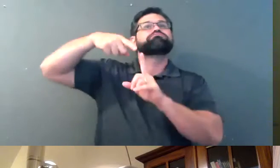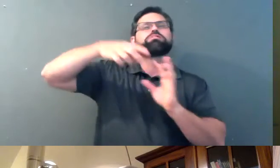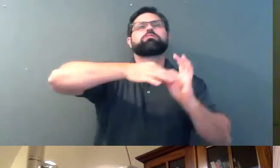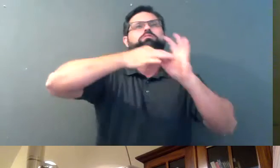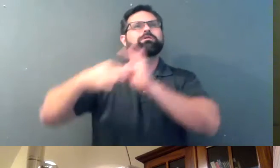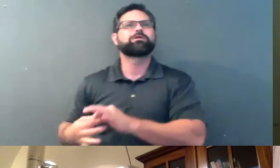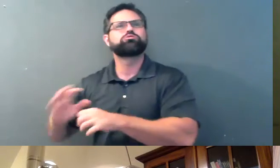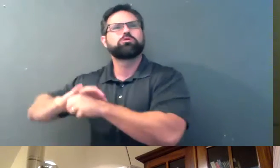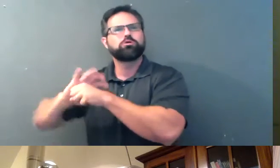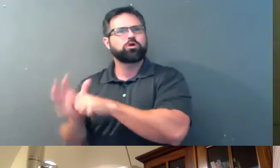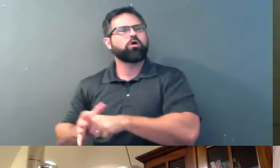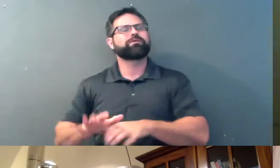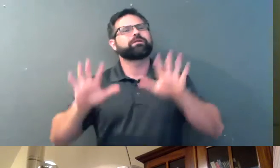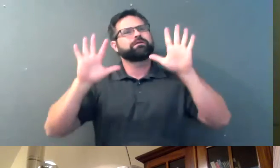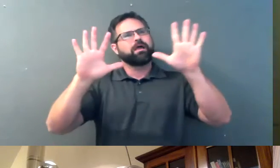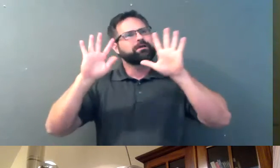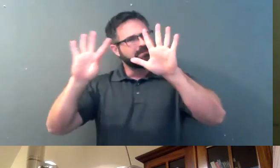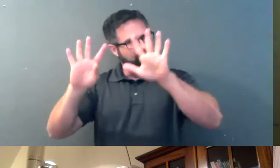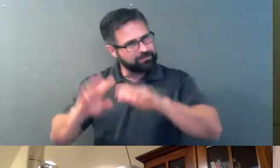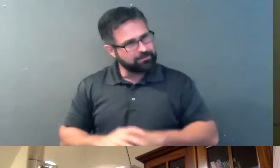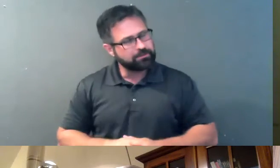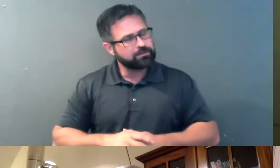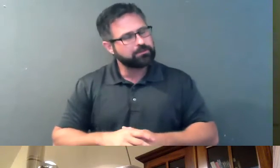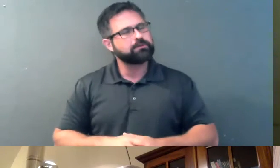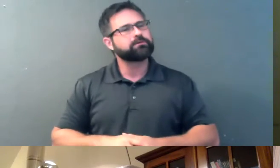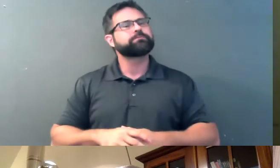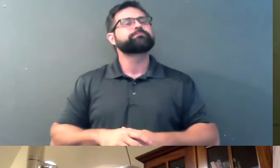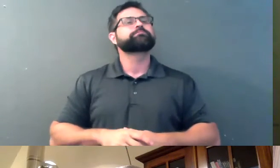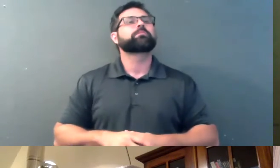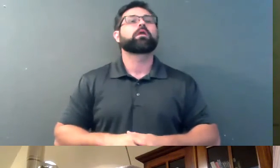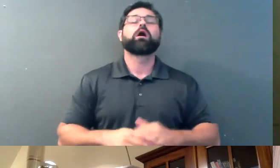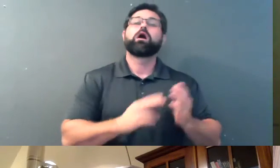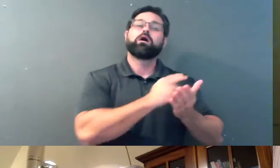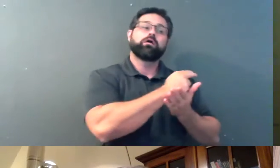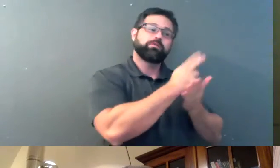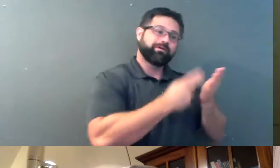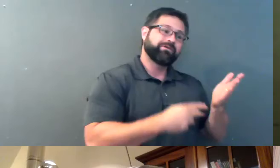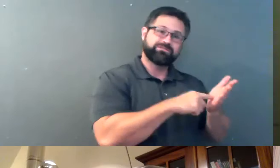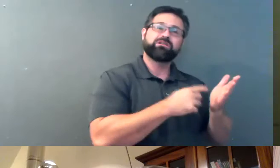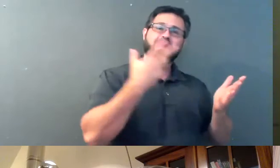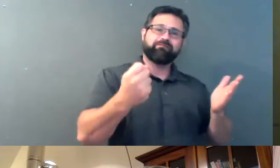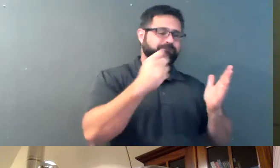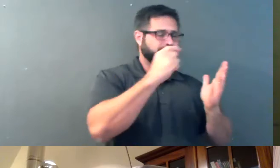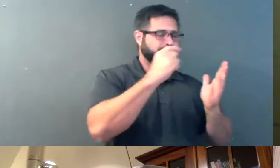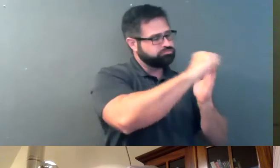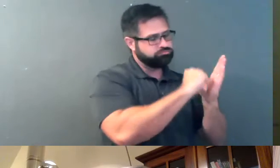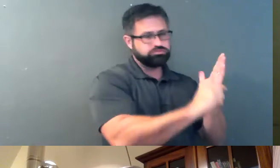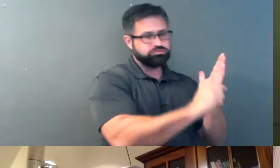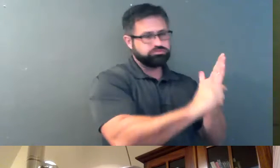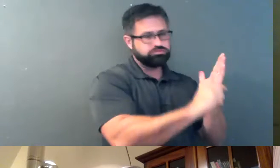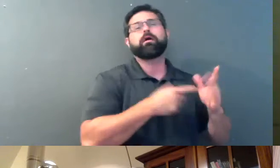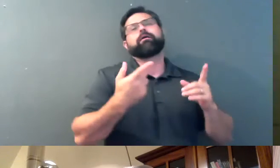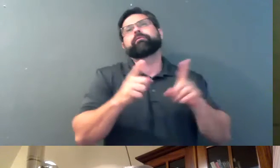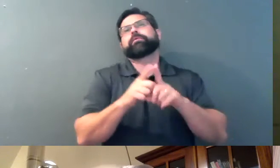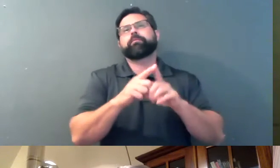All provisions in the Convention relevant to the development of guidance, such as